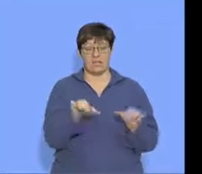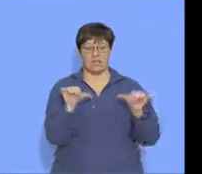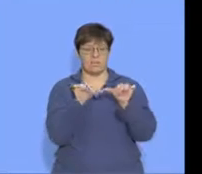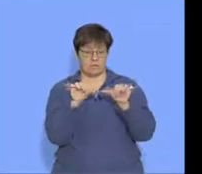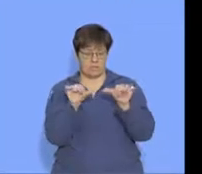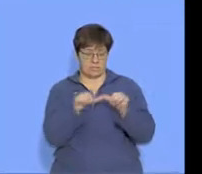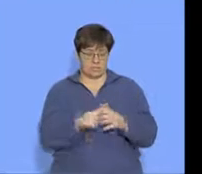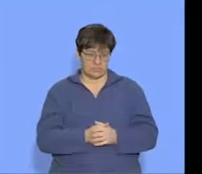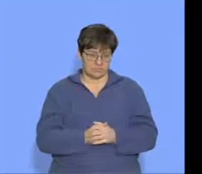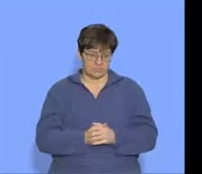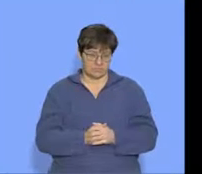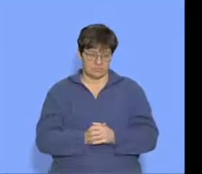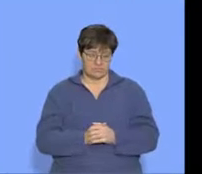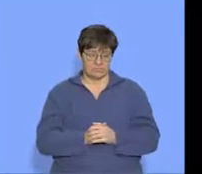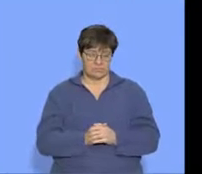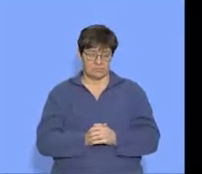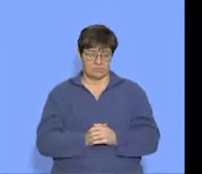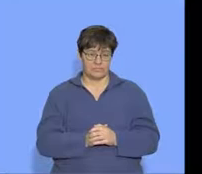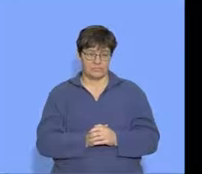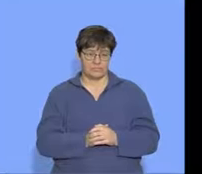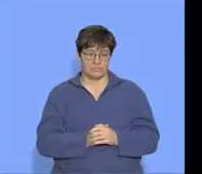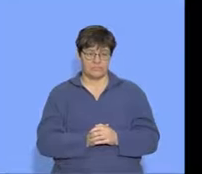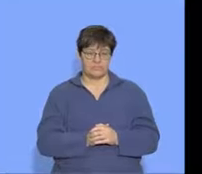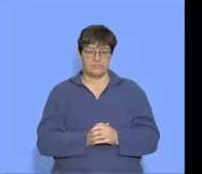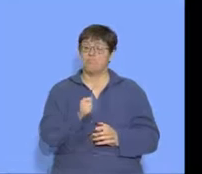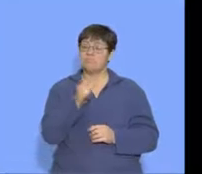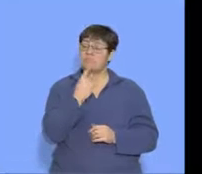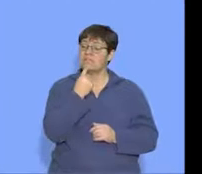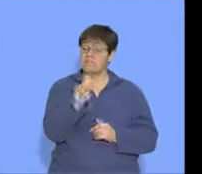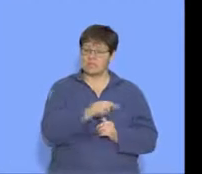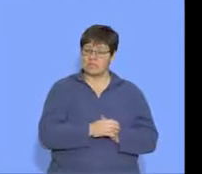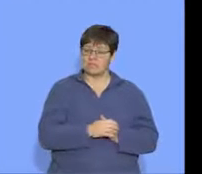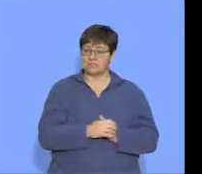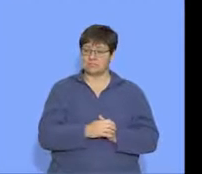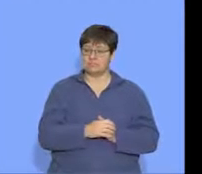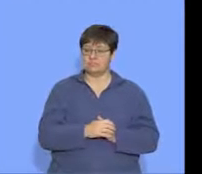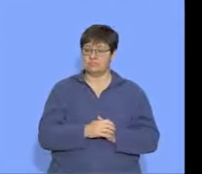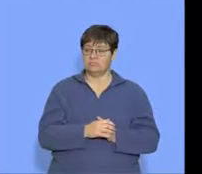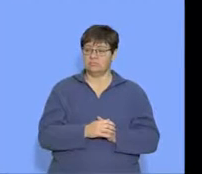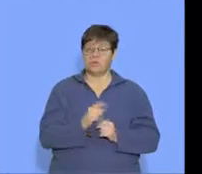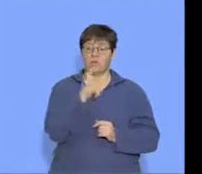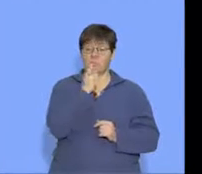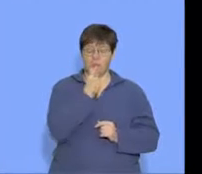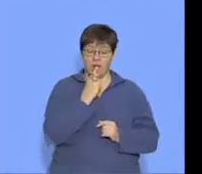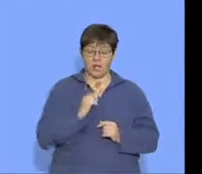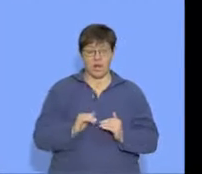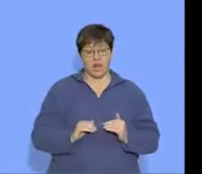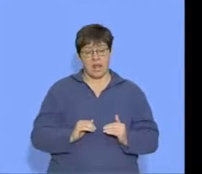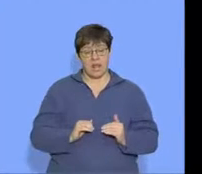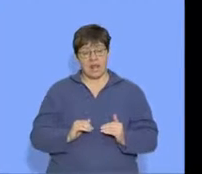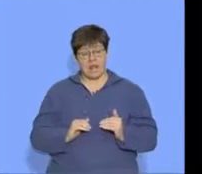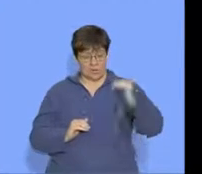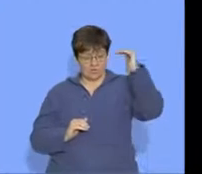proportionate. And that essentially says that when one level increases, the other